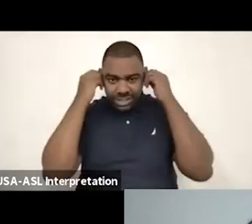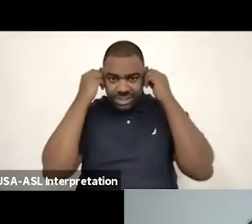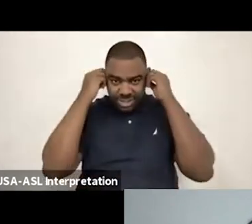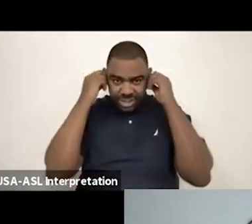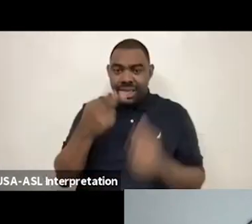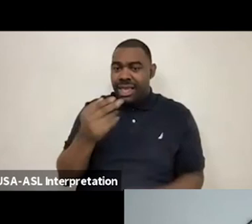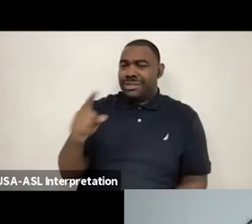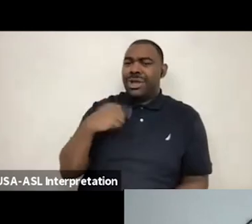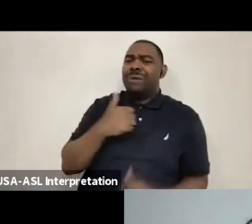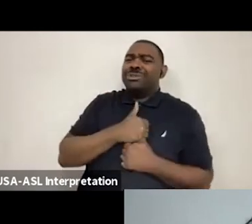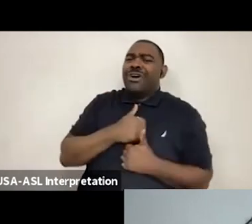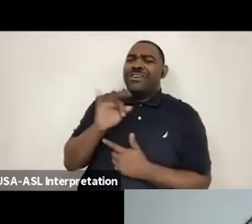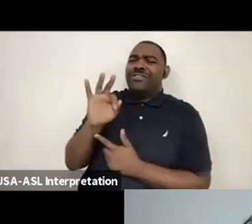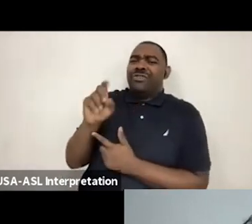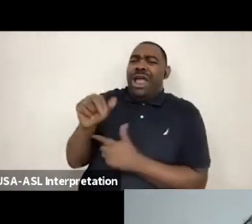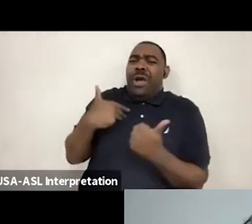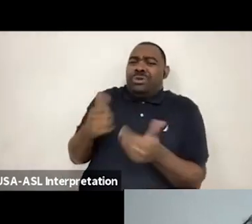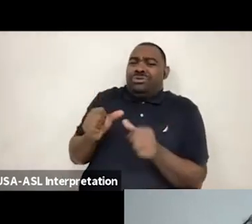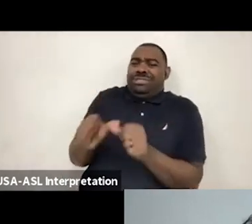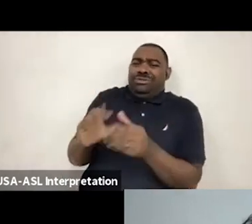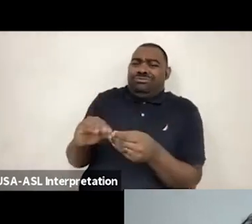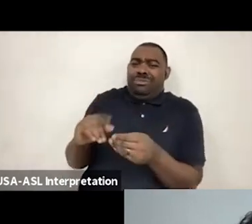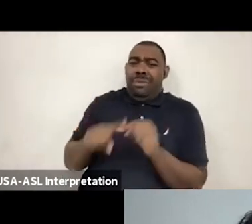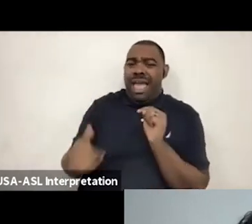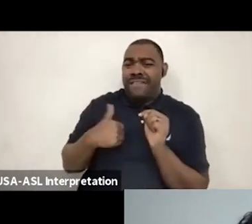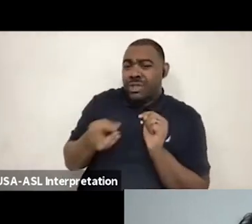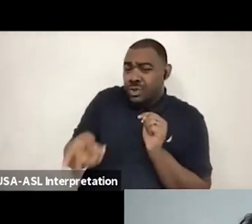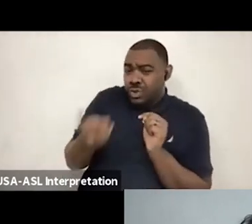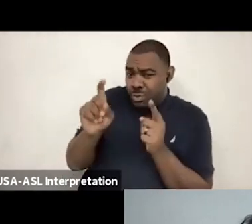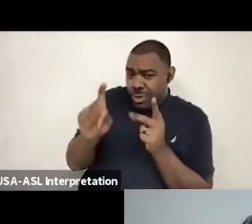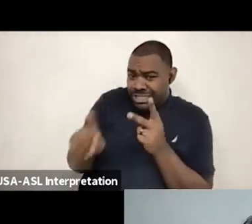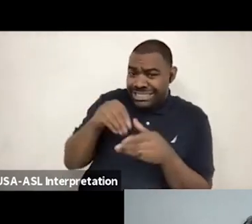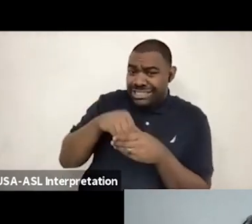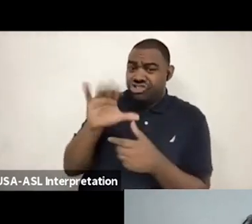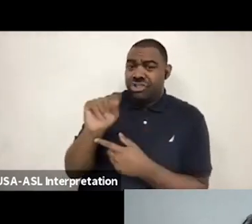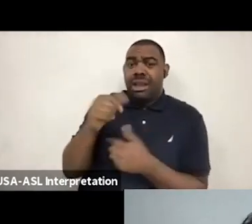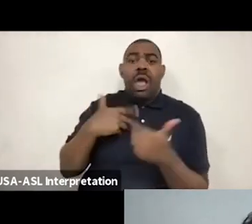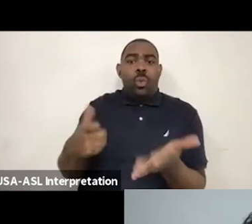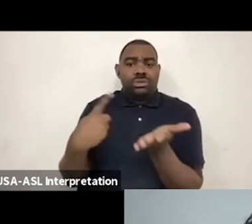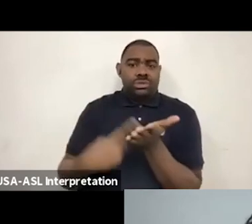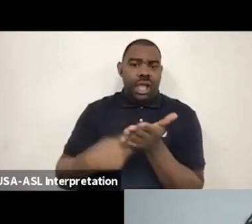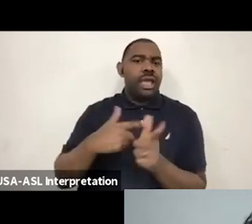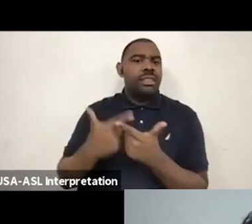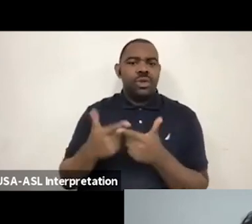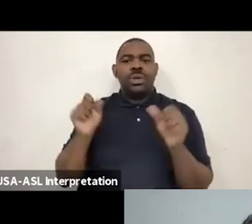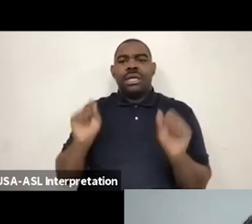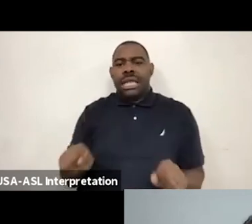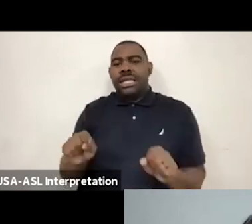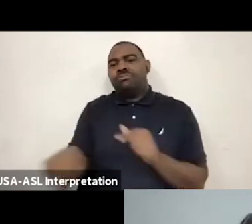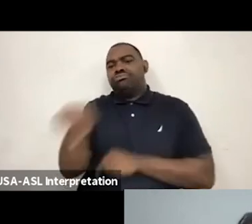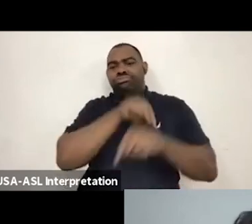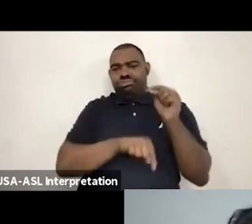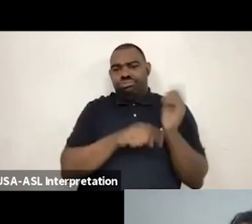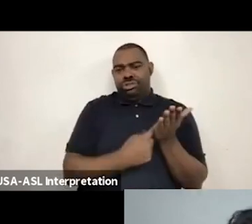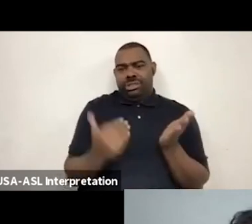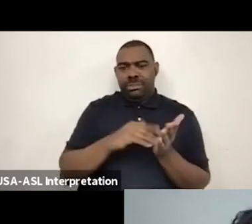you all for, oh, I'm so sorry, Fred. I want to let you keep running, but I have 2 questions in the chat that I really want to get to, and then maybe we